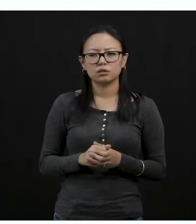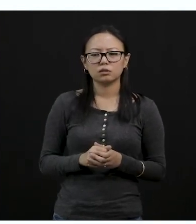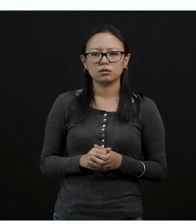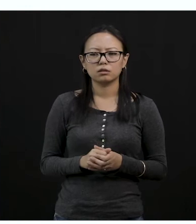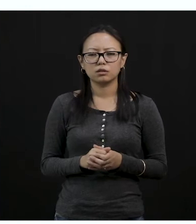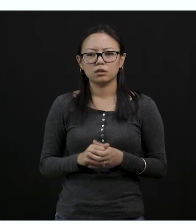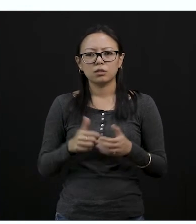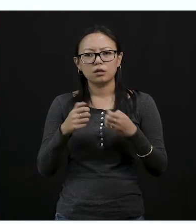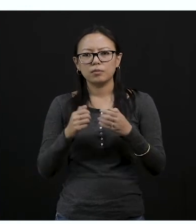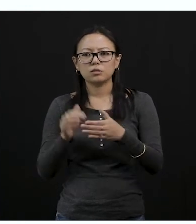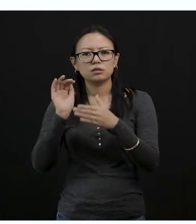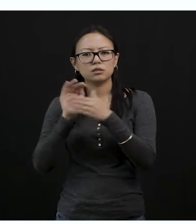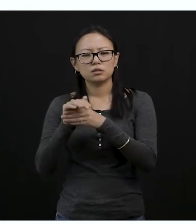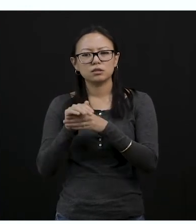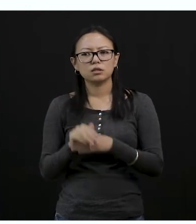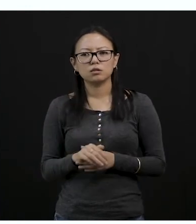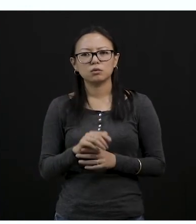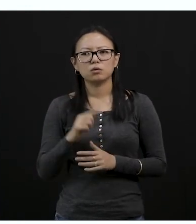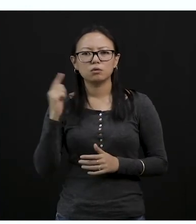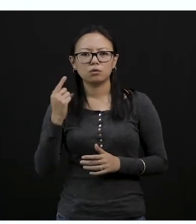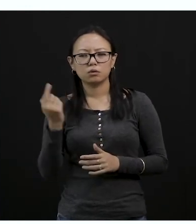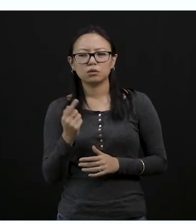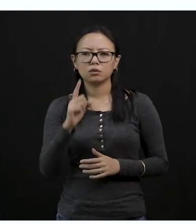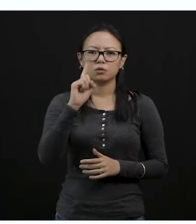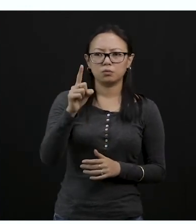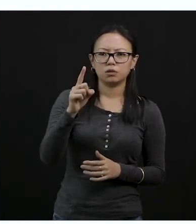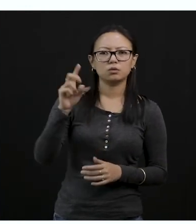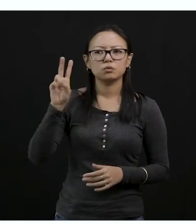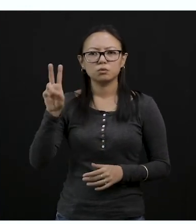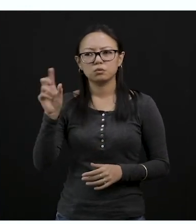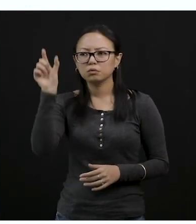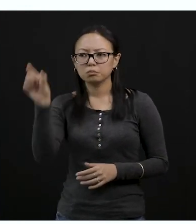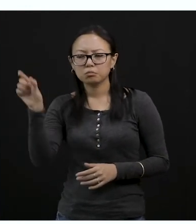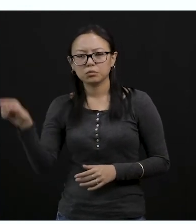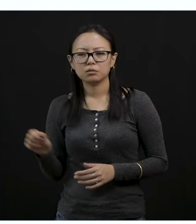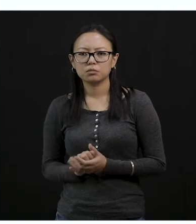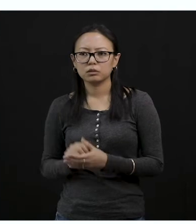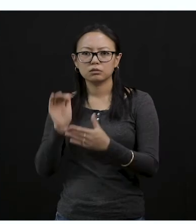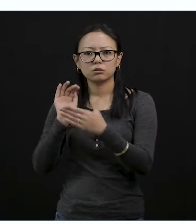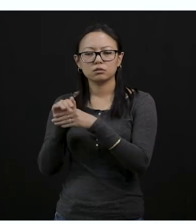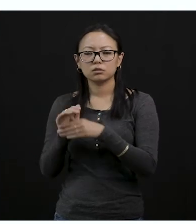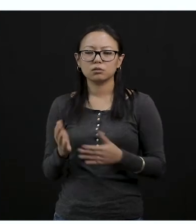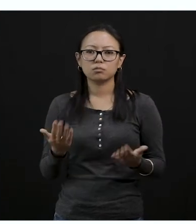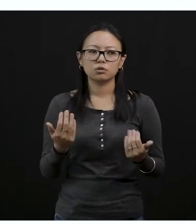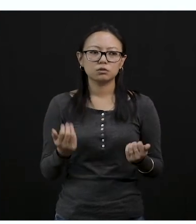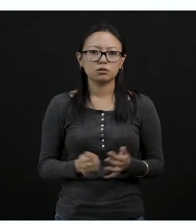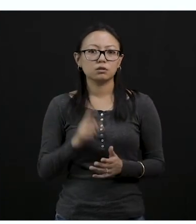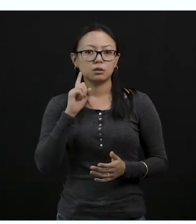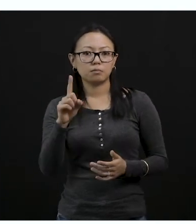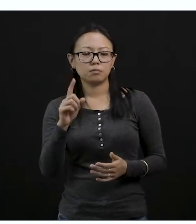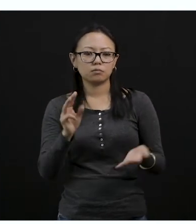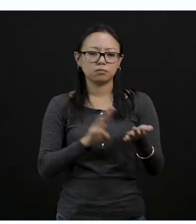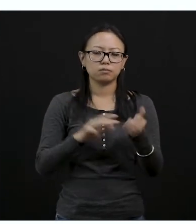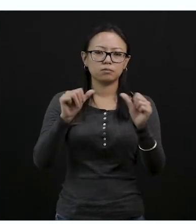person or maybe two persons, right? But in mass communication, if I want to send a message, I